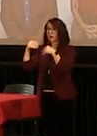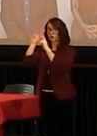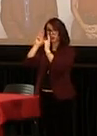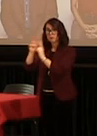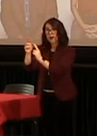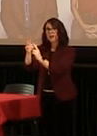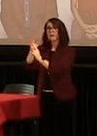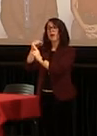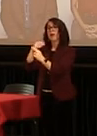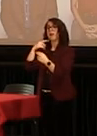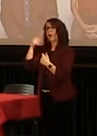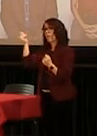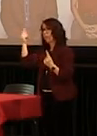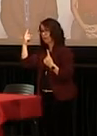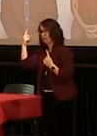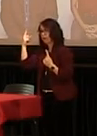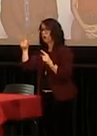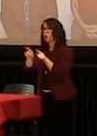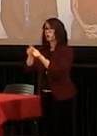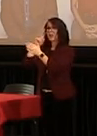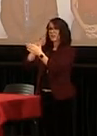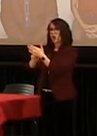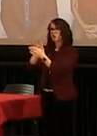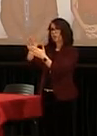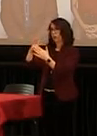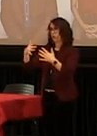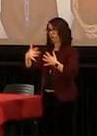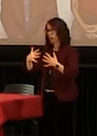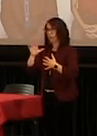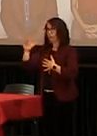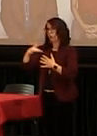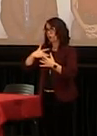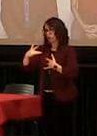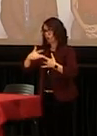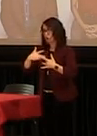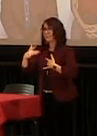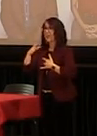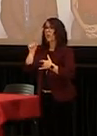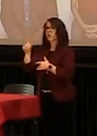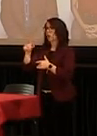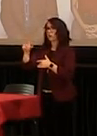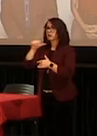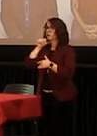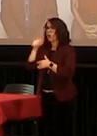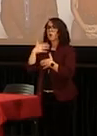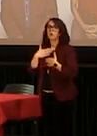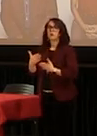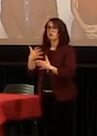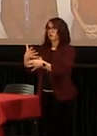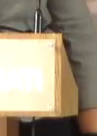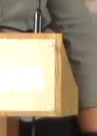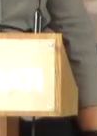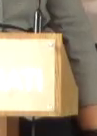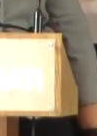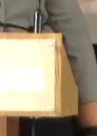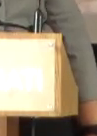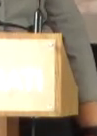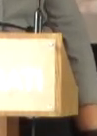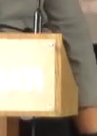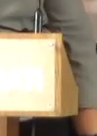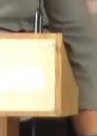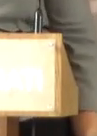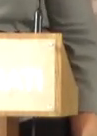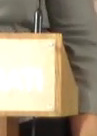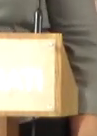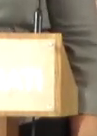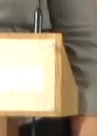acknowledge the legitimacy of the fears, concerns, and mistrust these unfortunate historic actions and realities